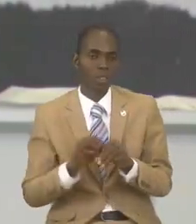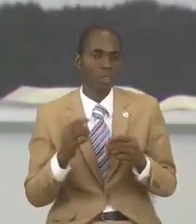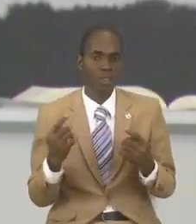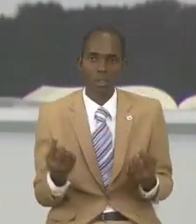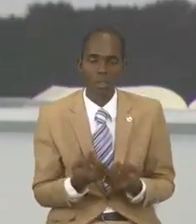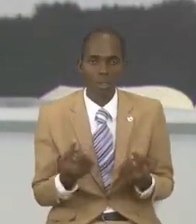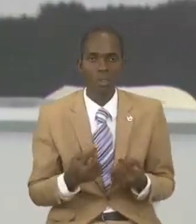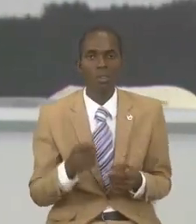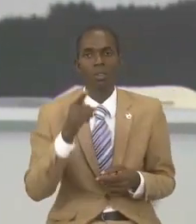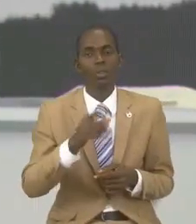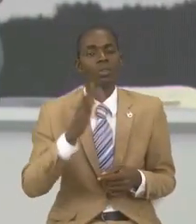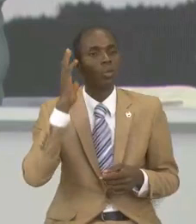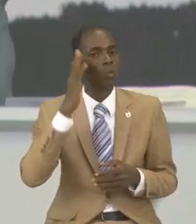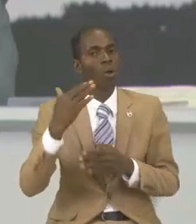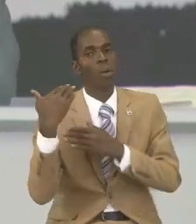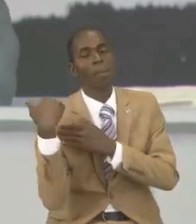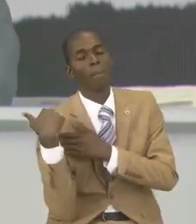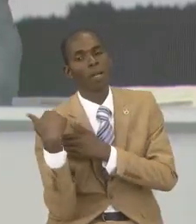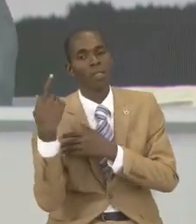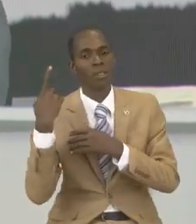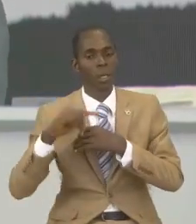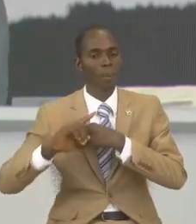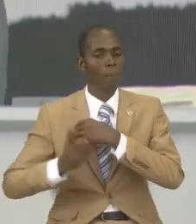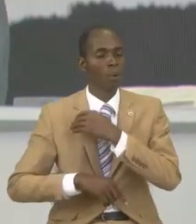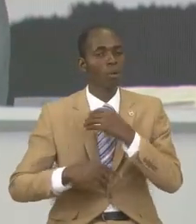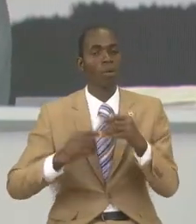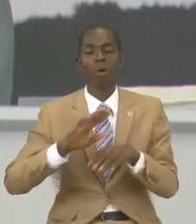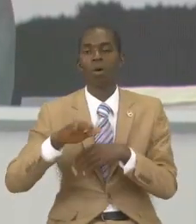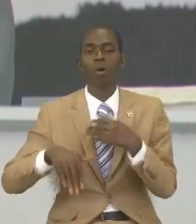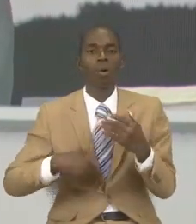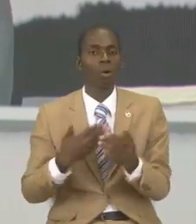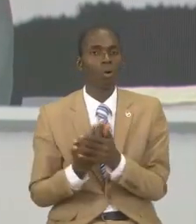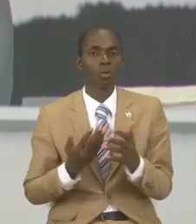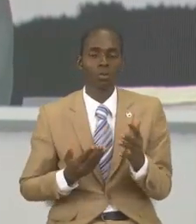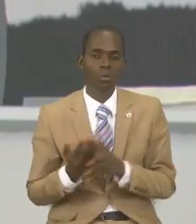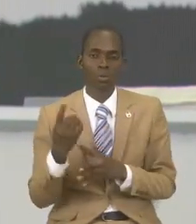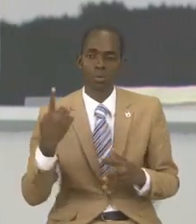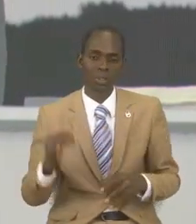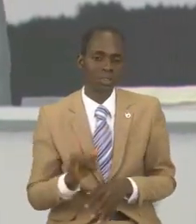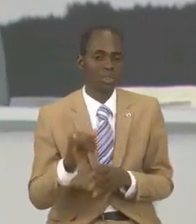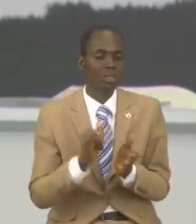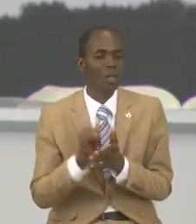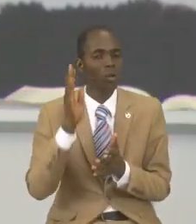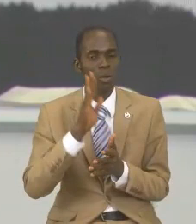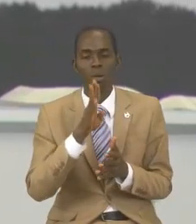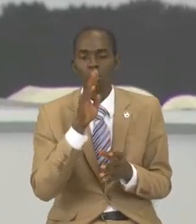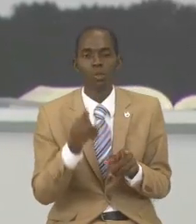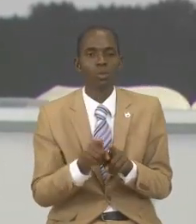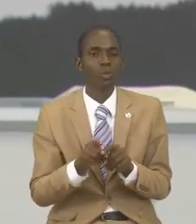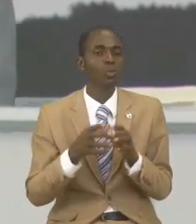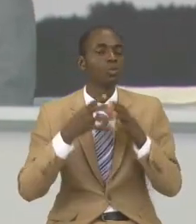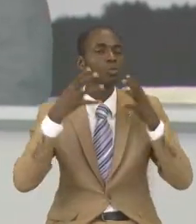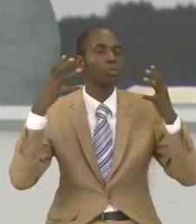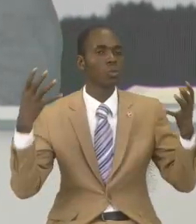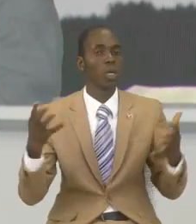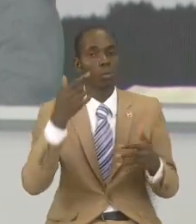you'll bear the punishment for all eternity. That will be too much. And because of his love,